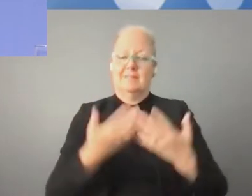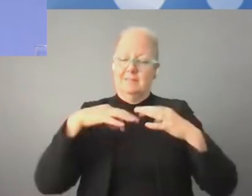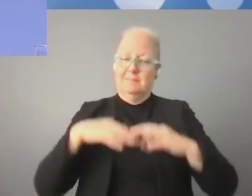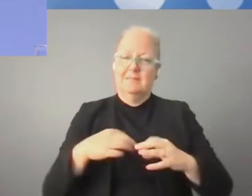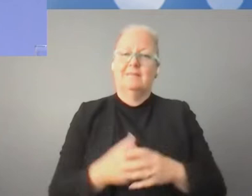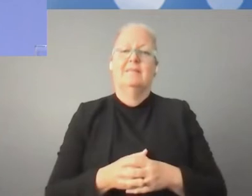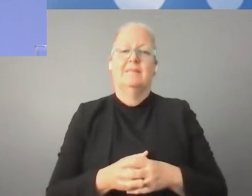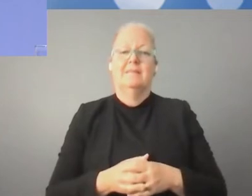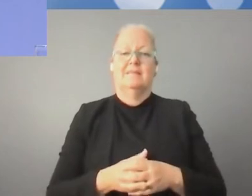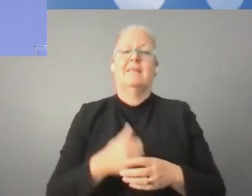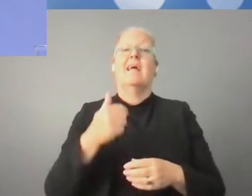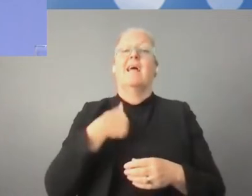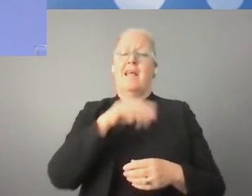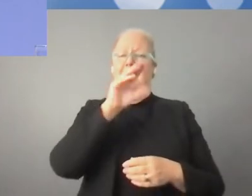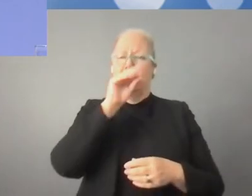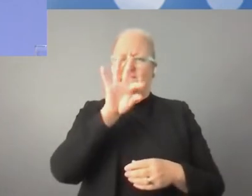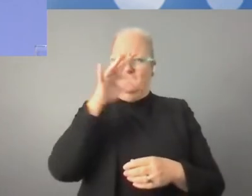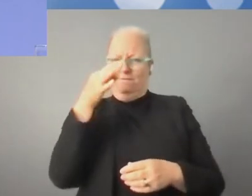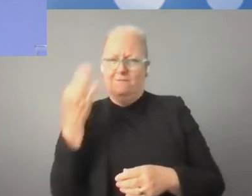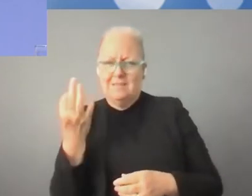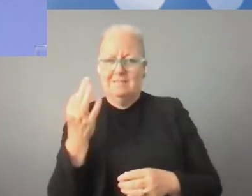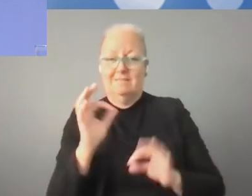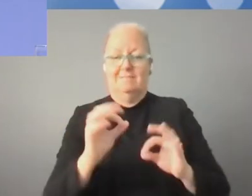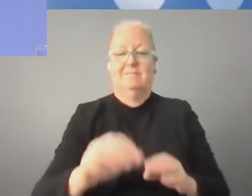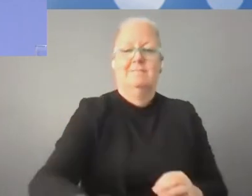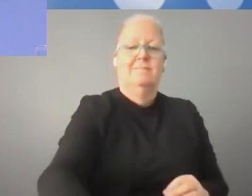french is